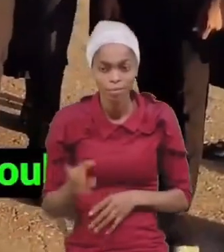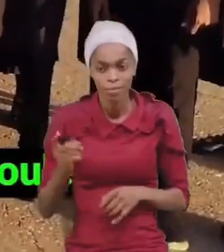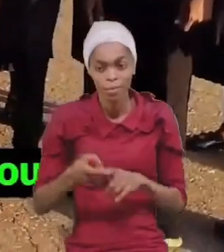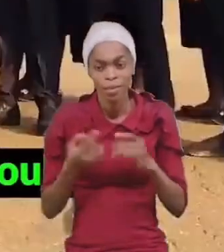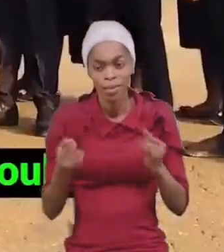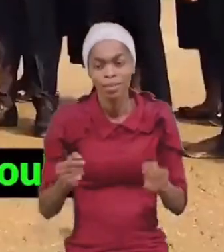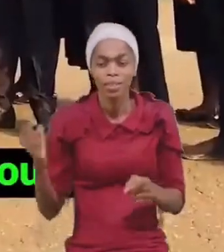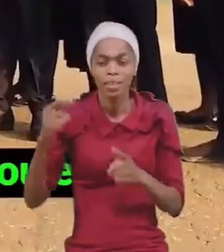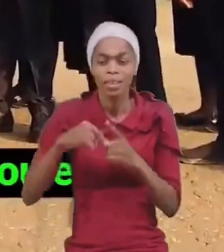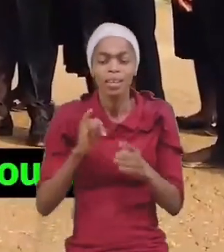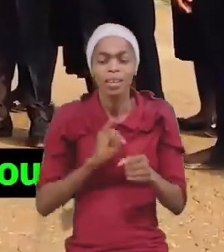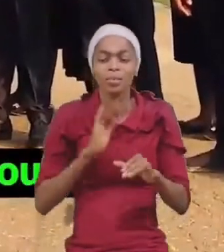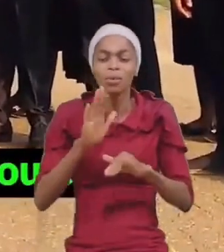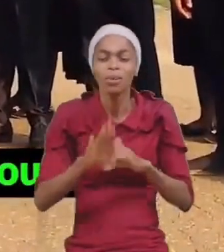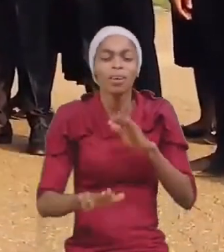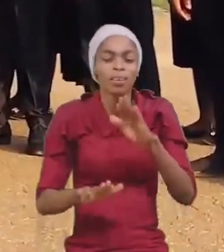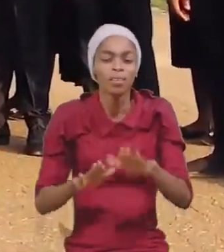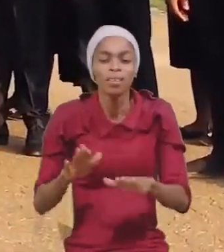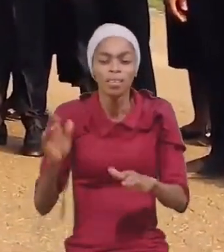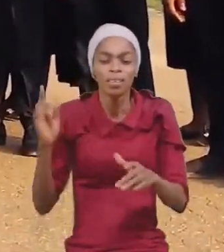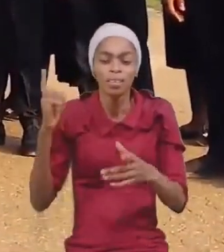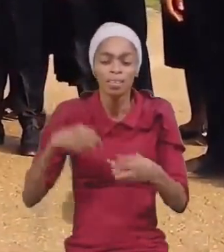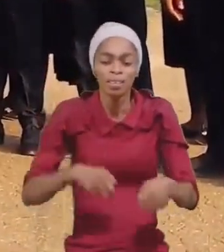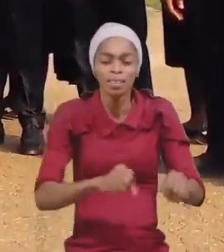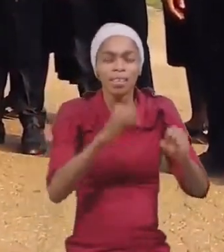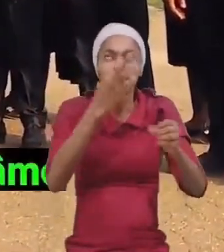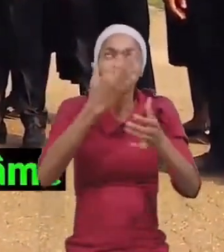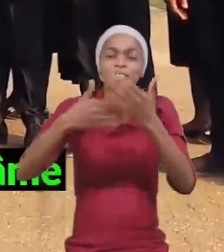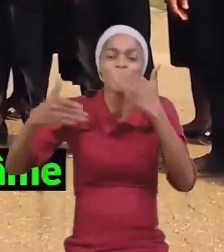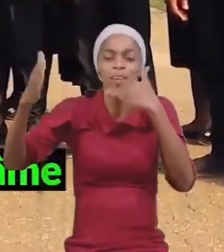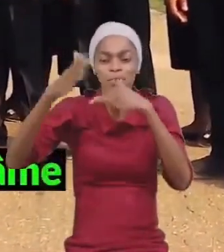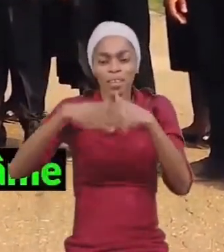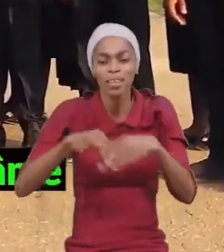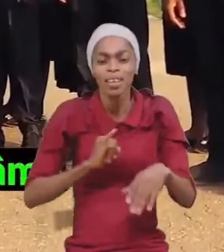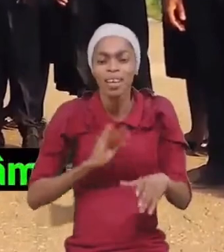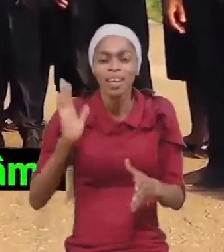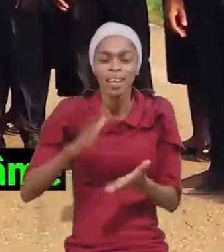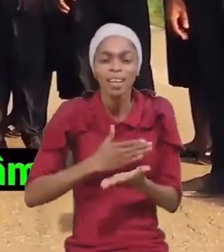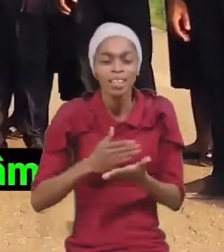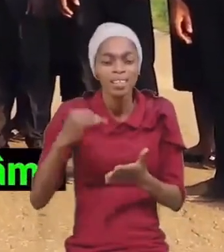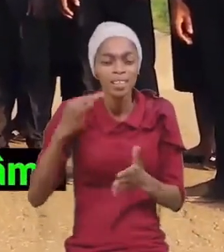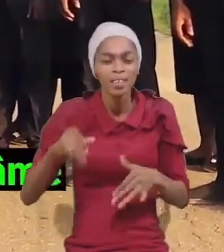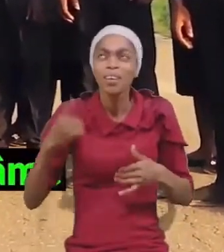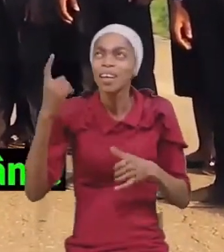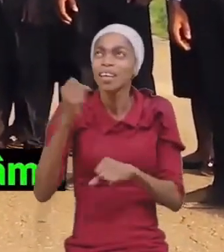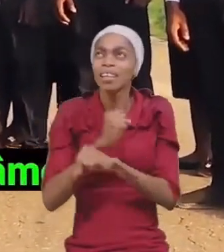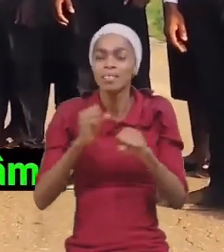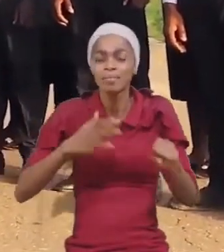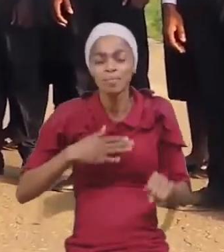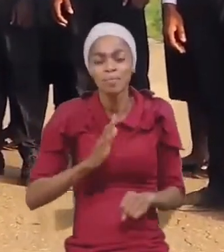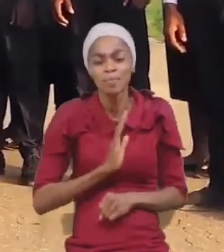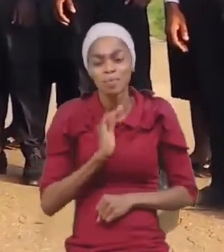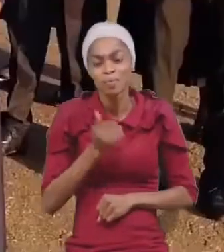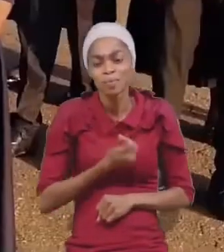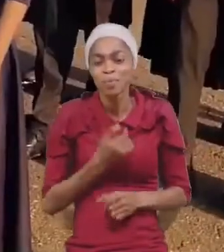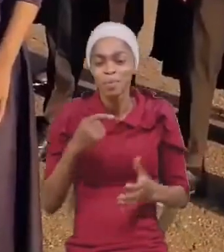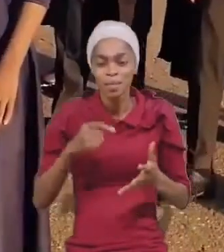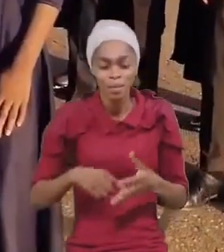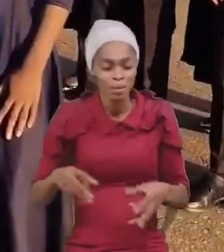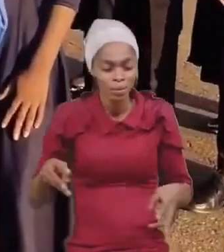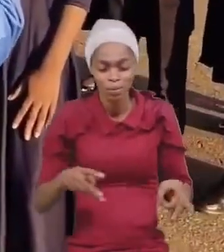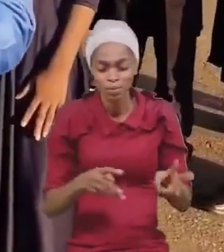From now till I walk the street of gold, I'll sing of how you saved my soul.